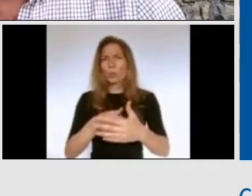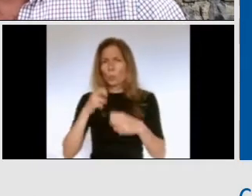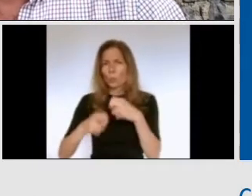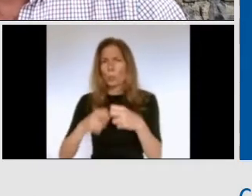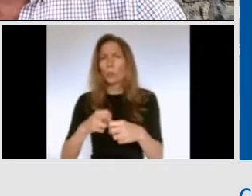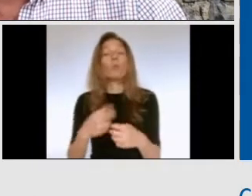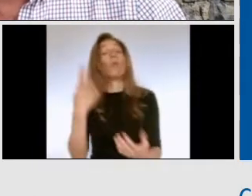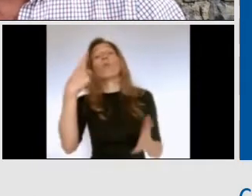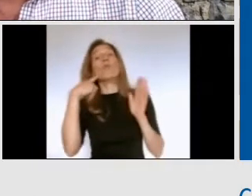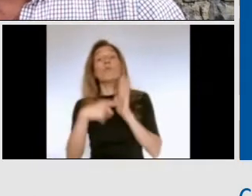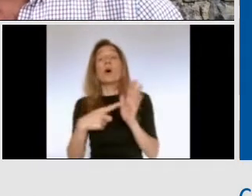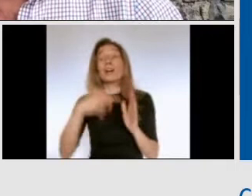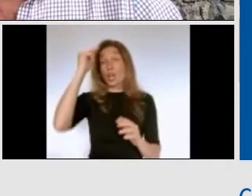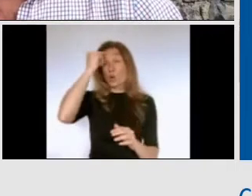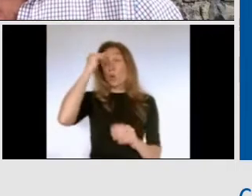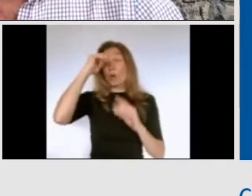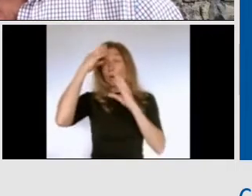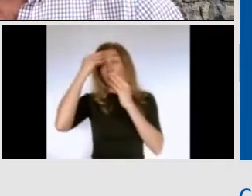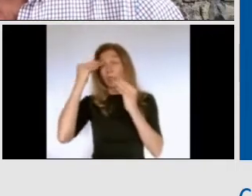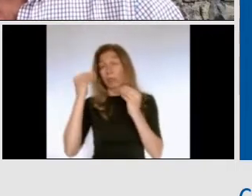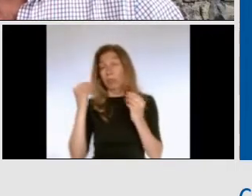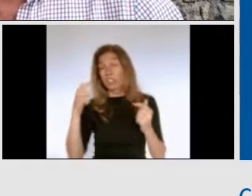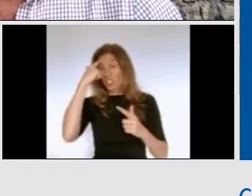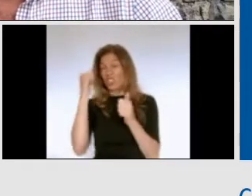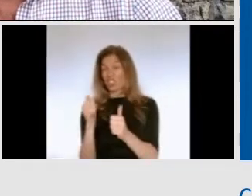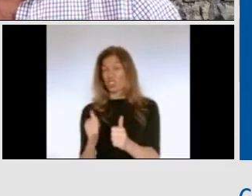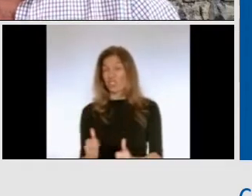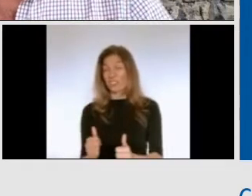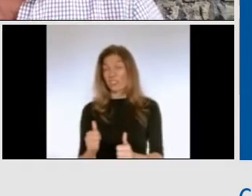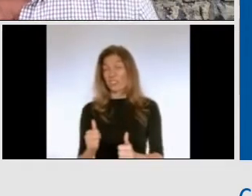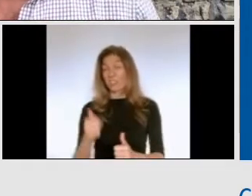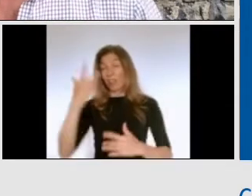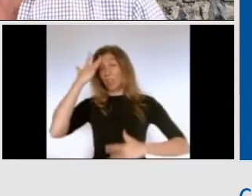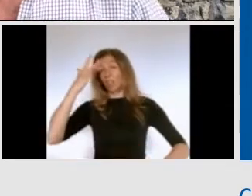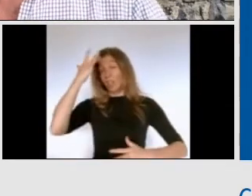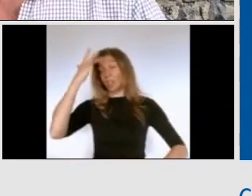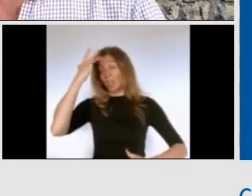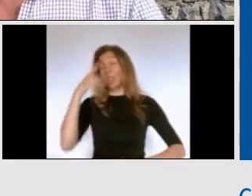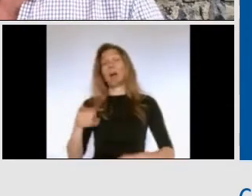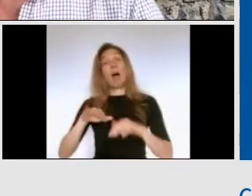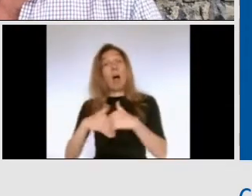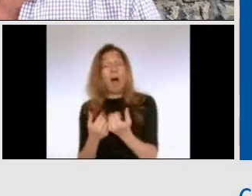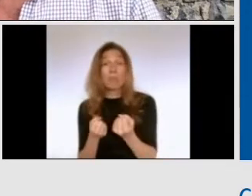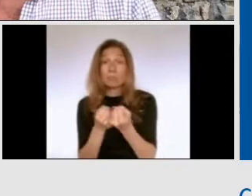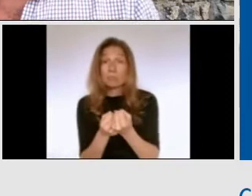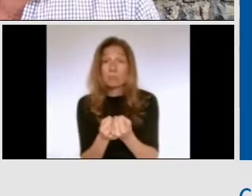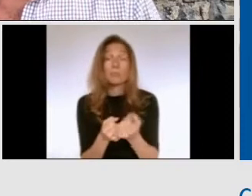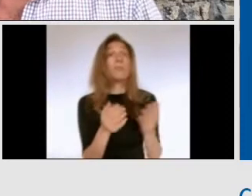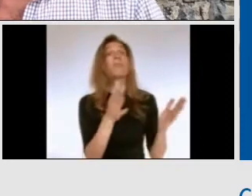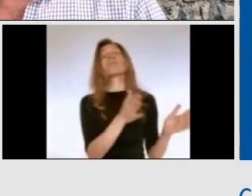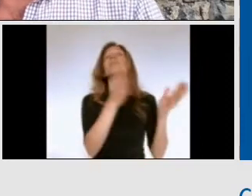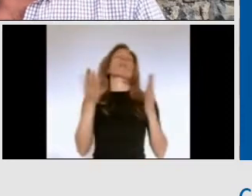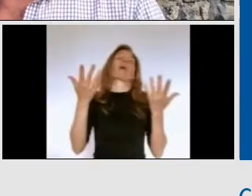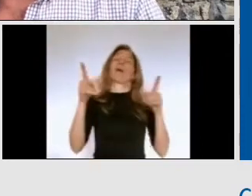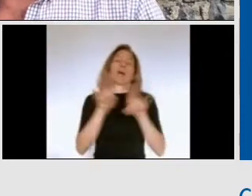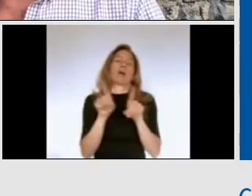project. And one of these is looking at neurodegenerative diseases. And then across a whole range